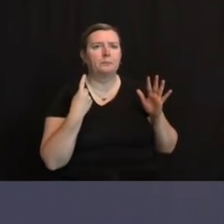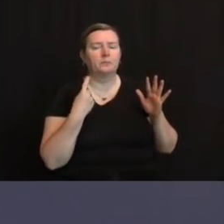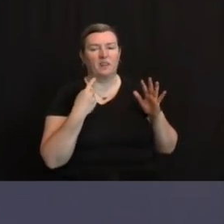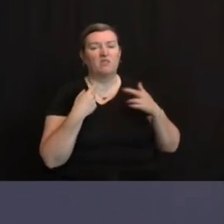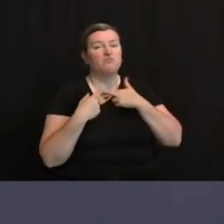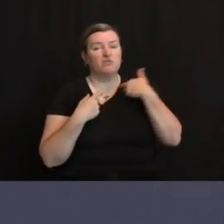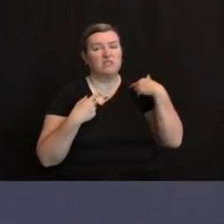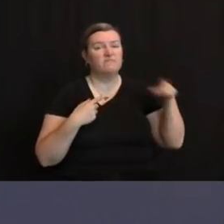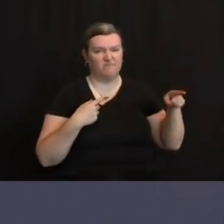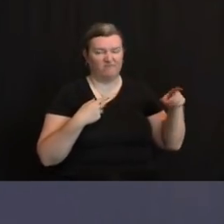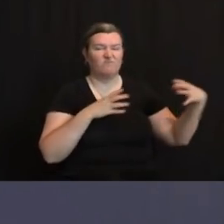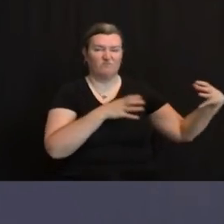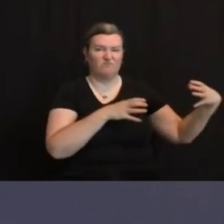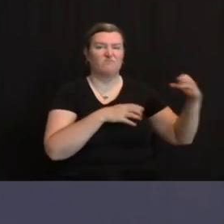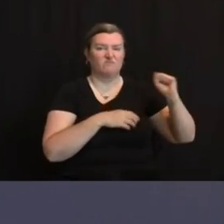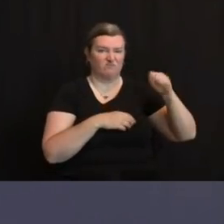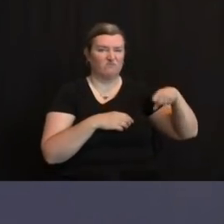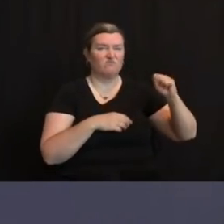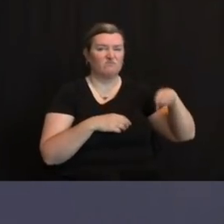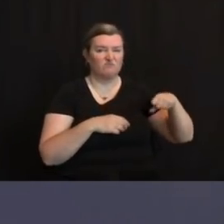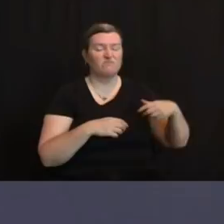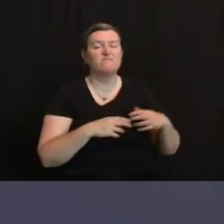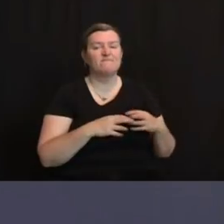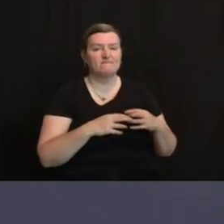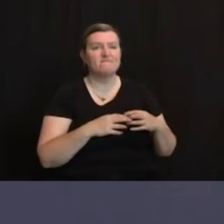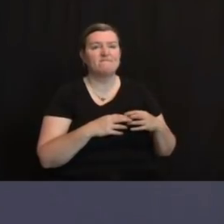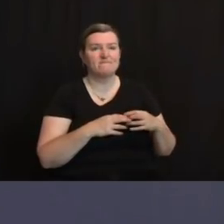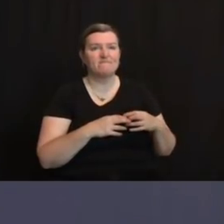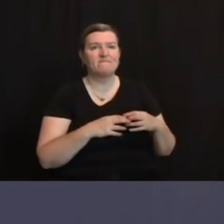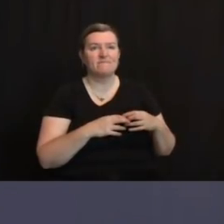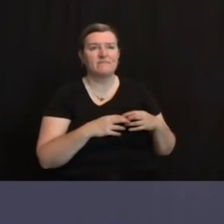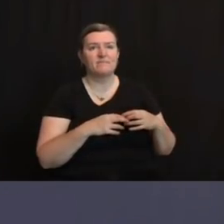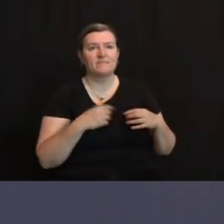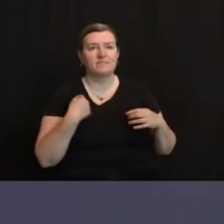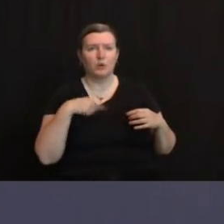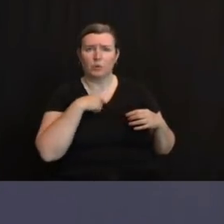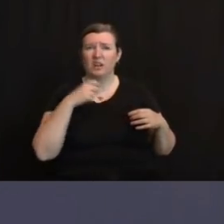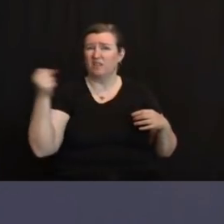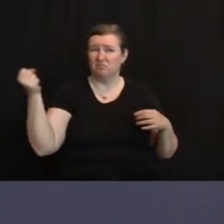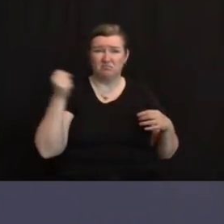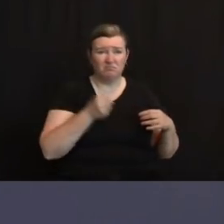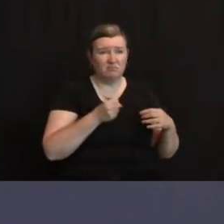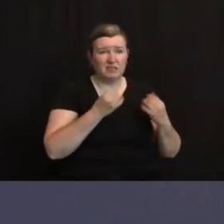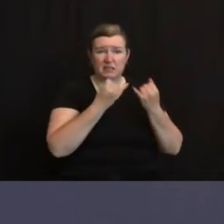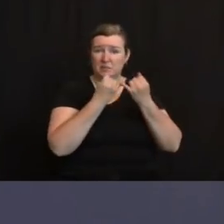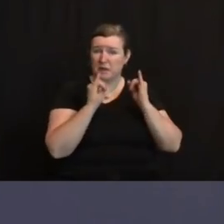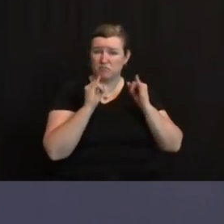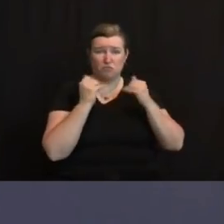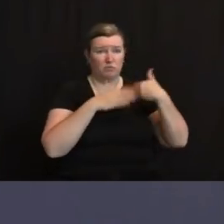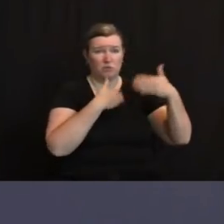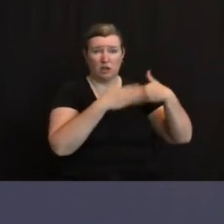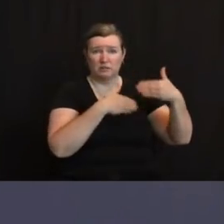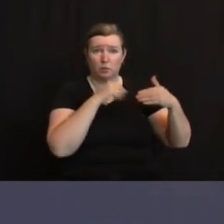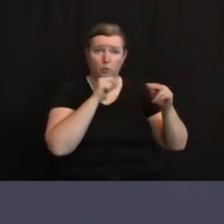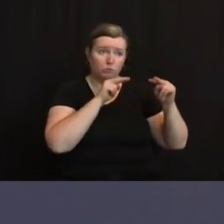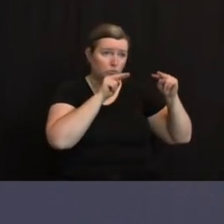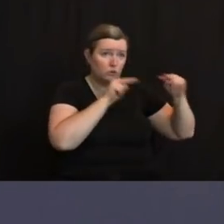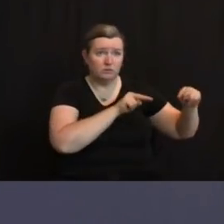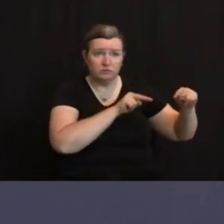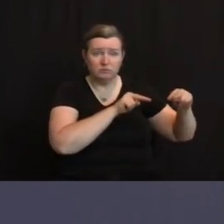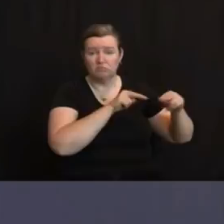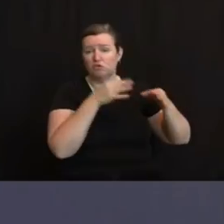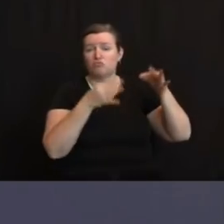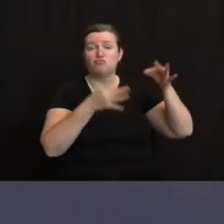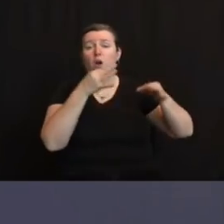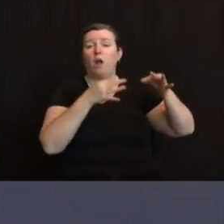and it's part of the reason why we put an independent process overseen by the judiciary and ultimately by the